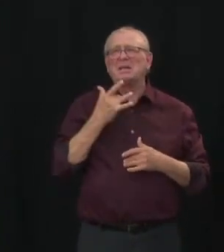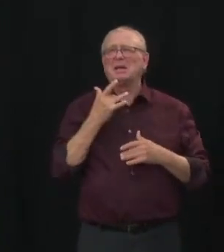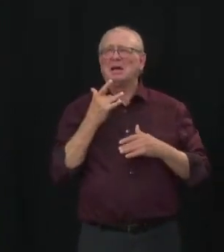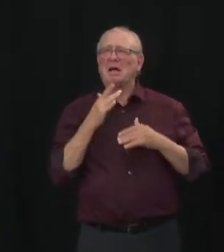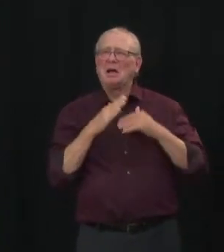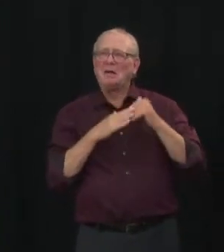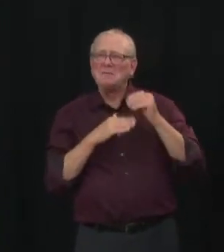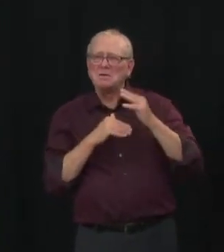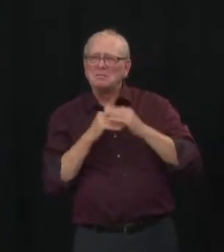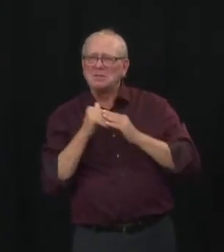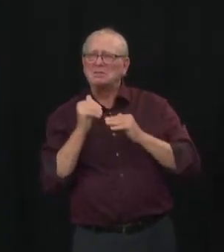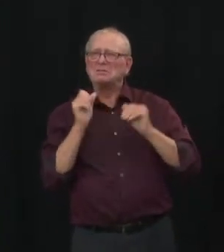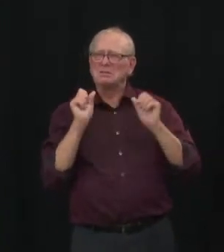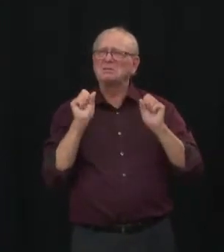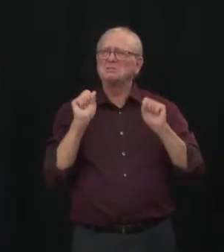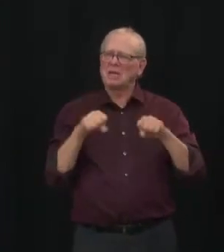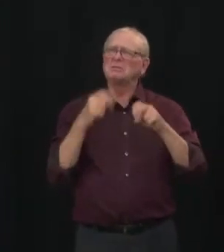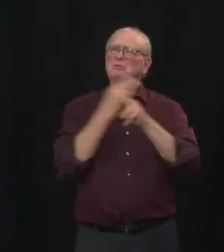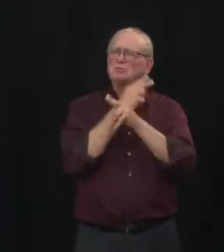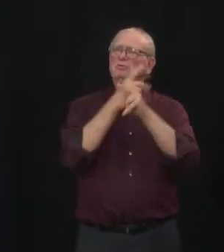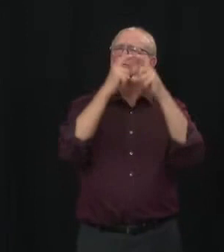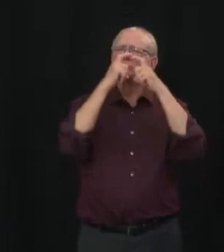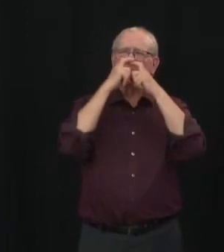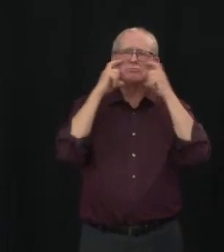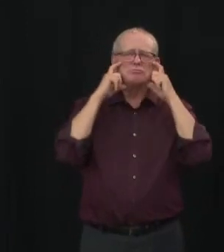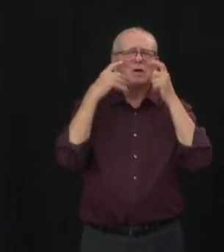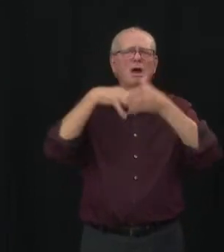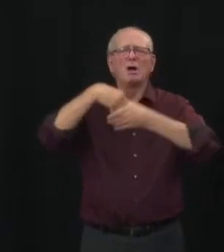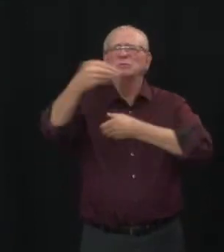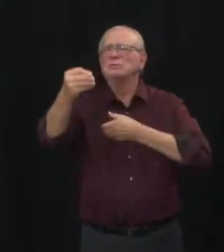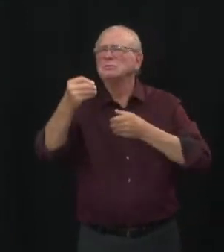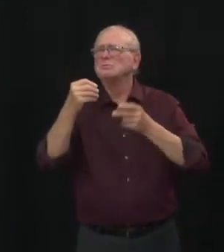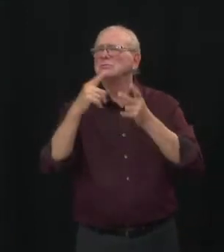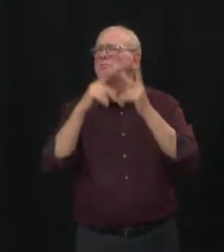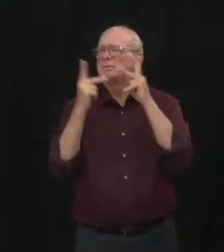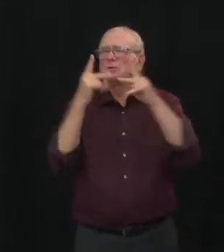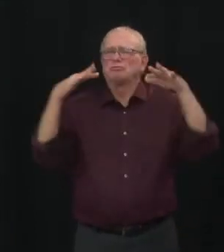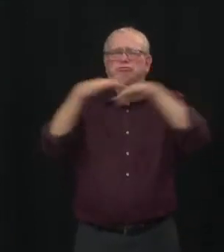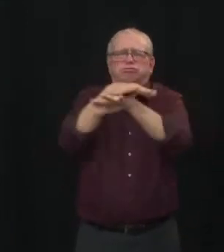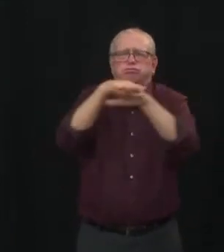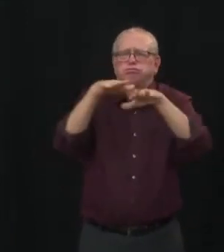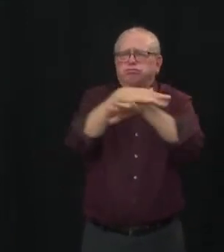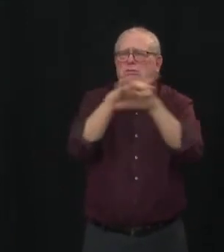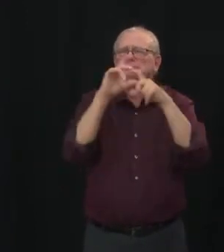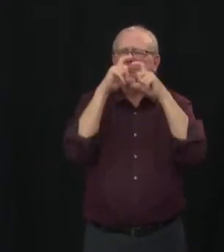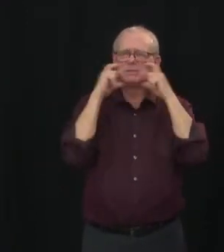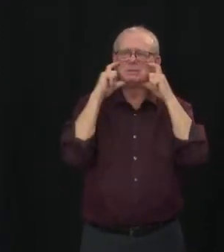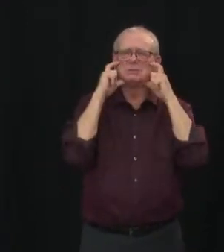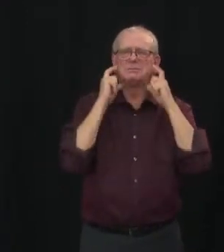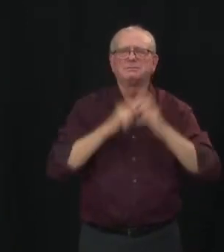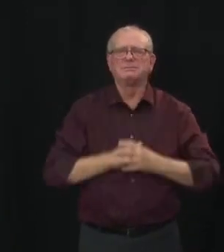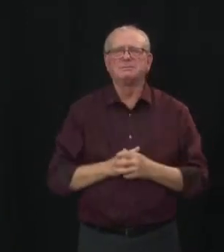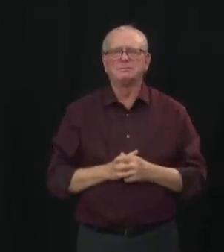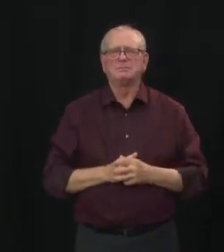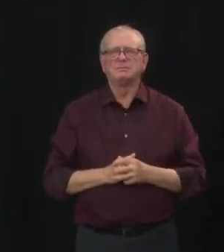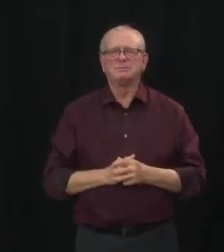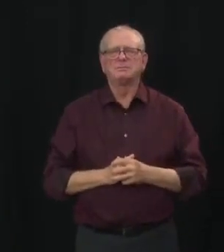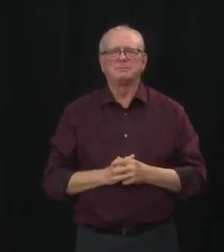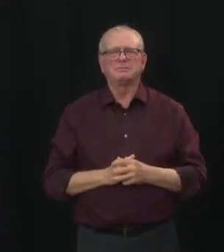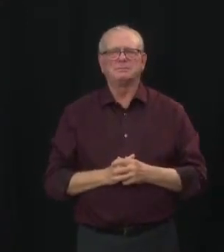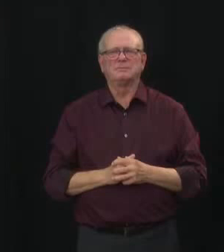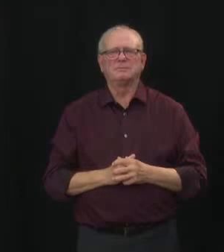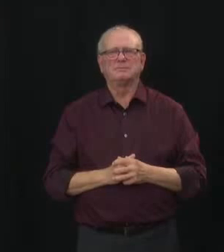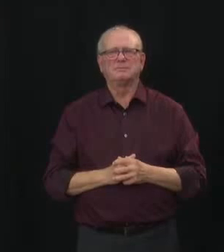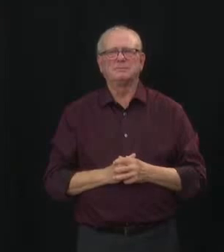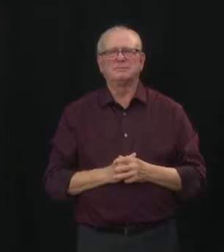protect ourselves and those around us. We can also look to see COVID-19 trends in our area from our online